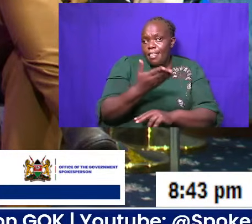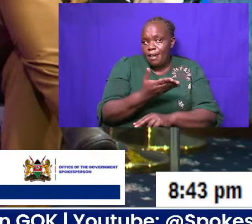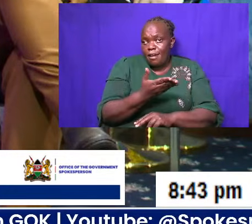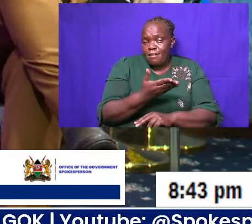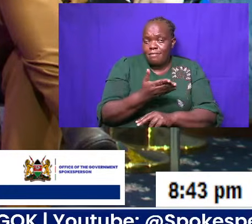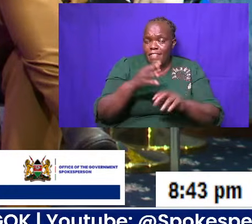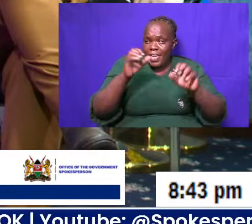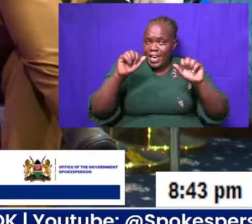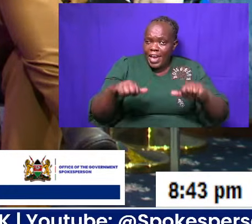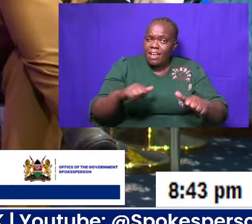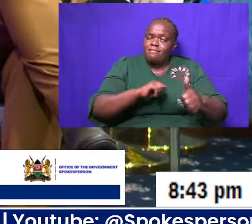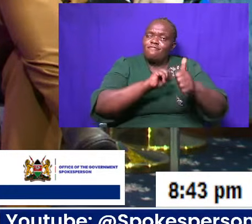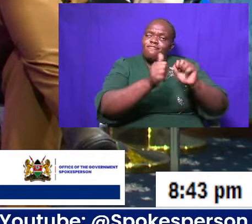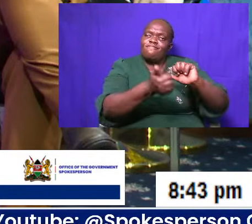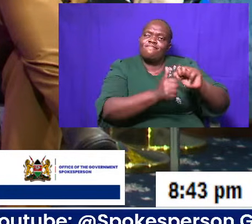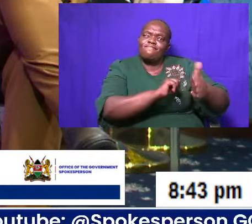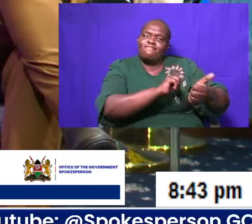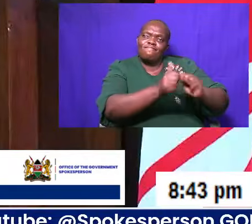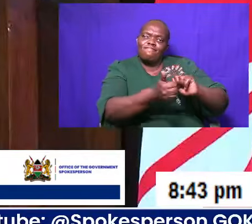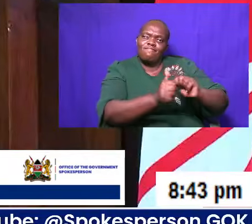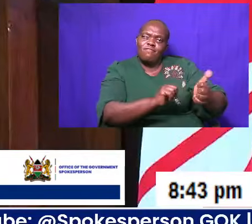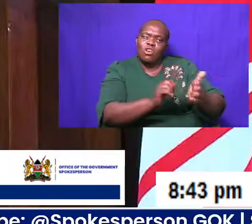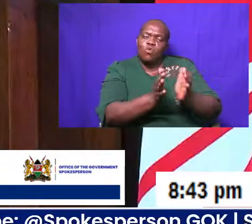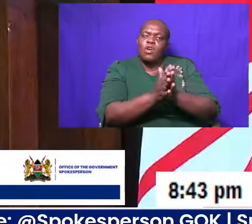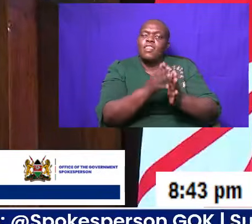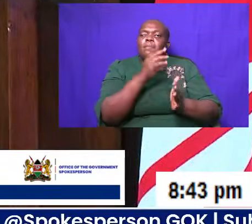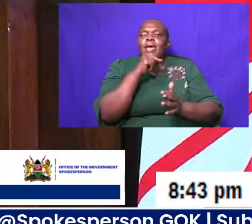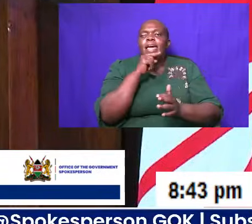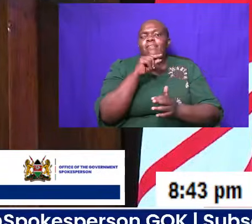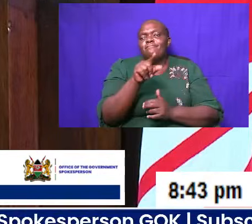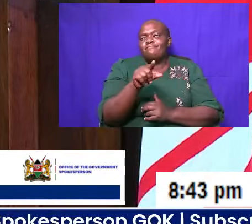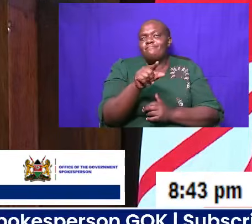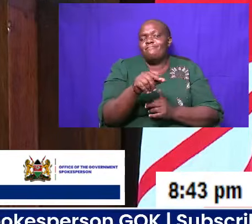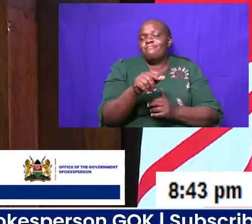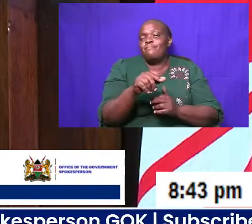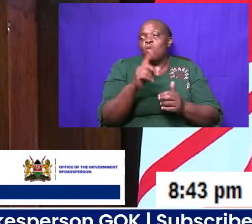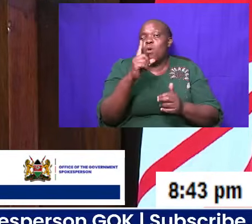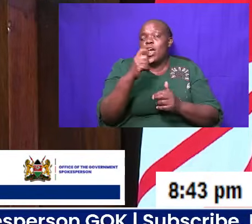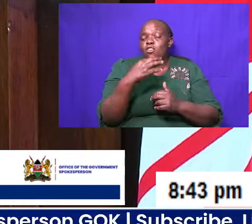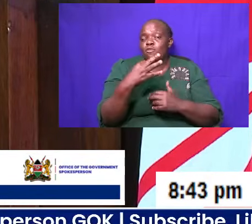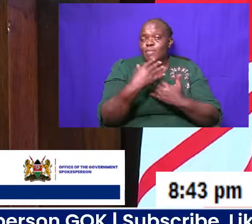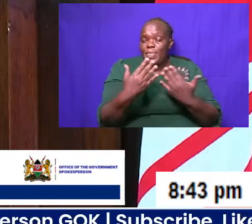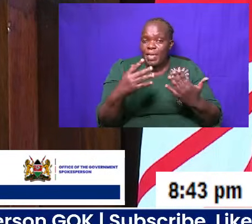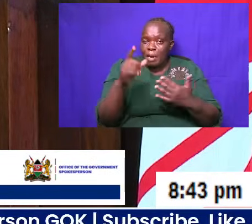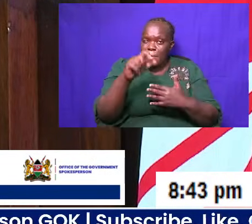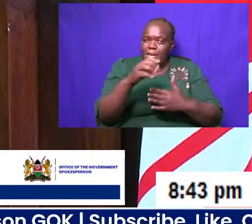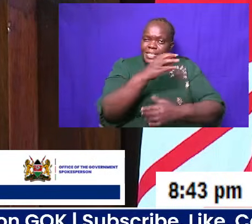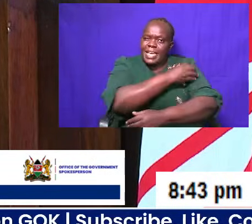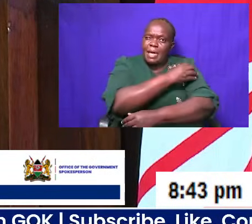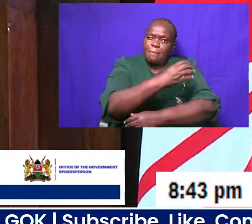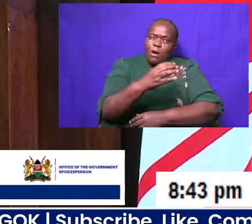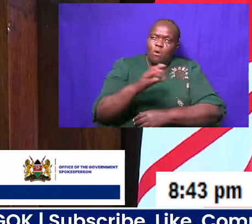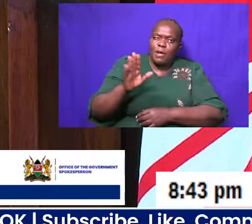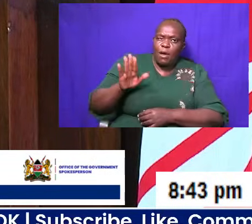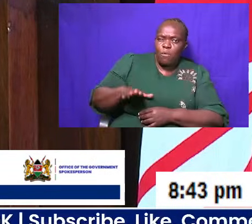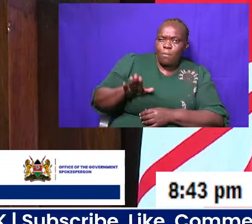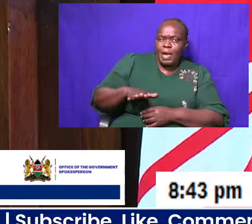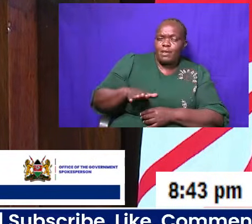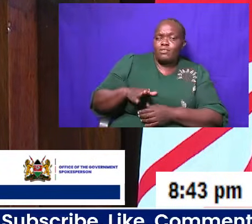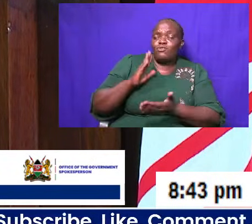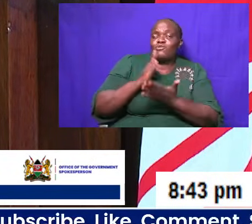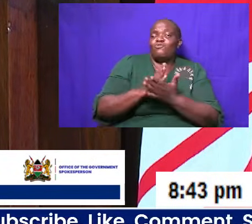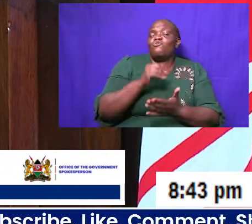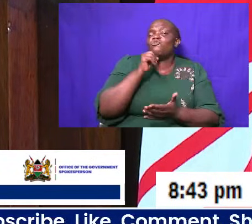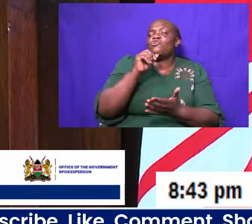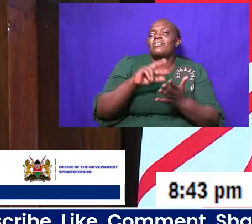that they can compete with their male counterpart. And one of the things I must say, empowering a woman does not